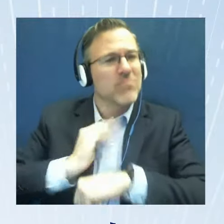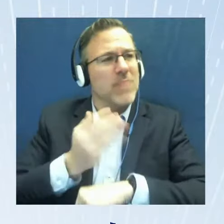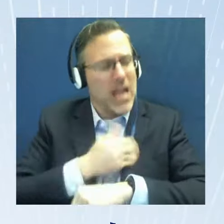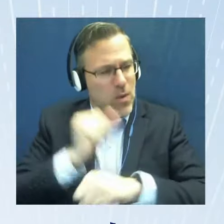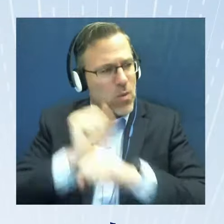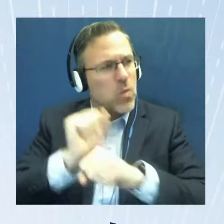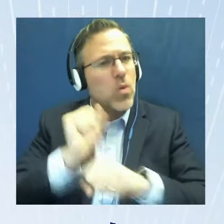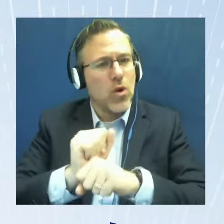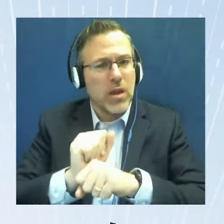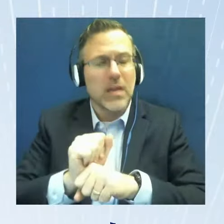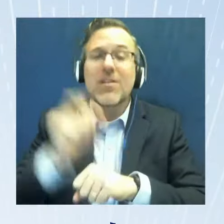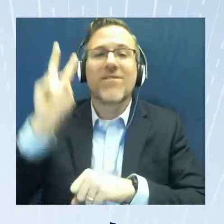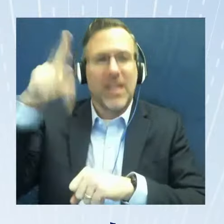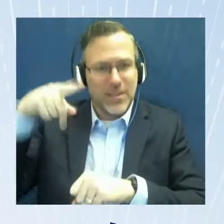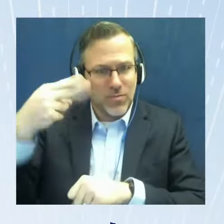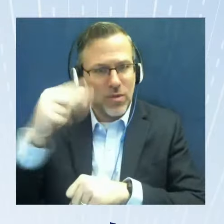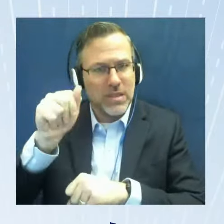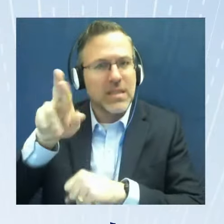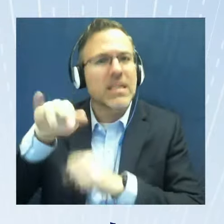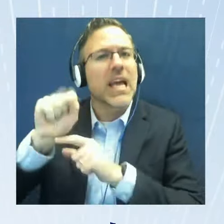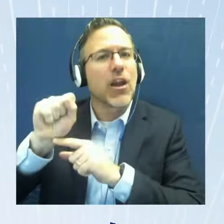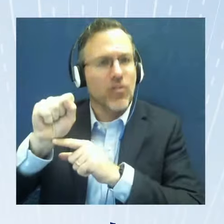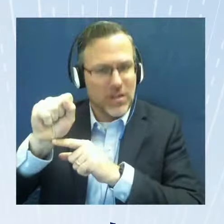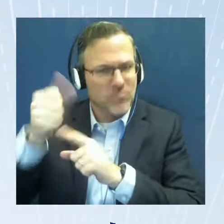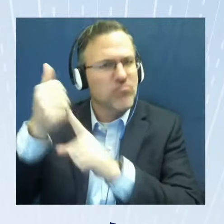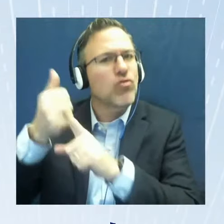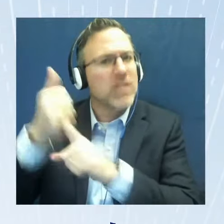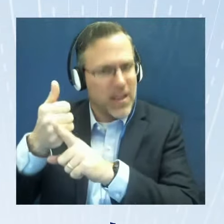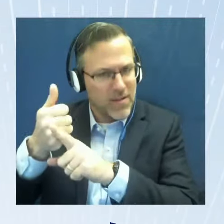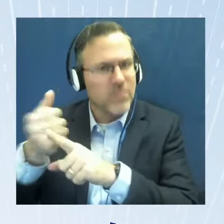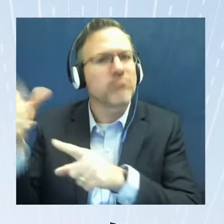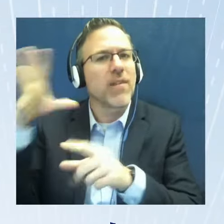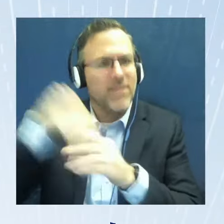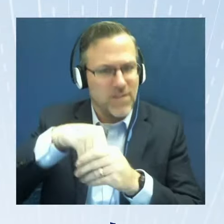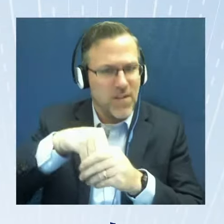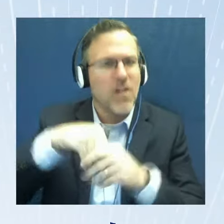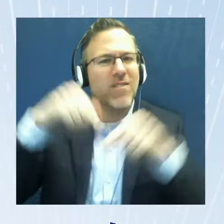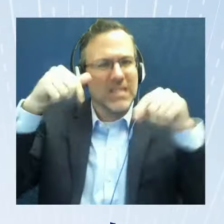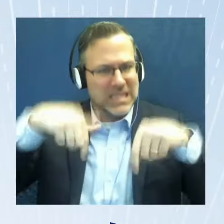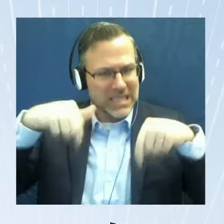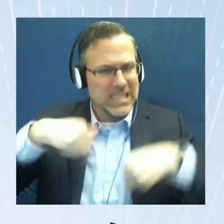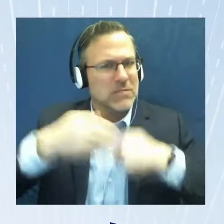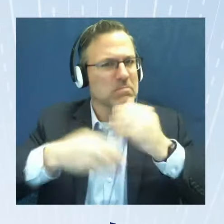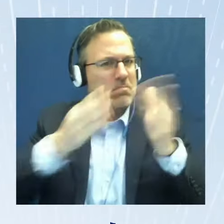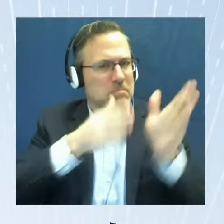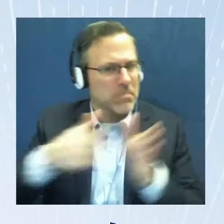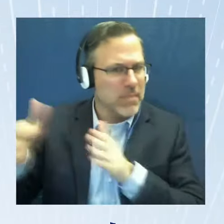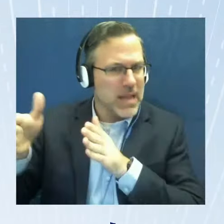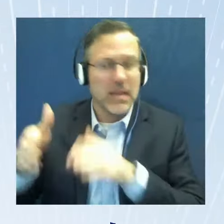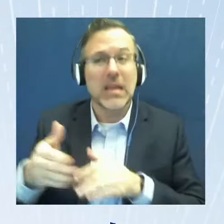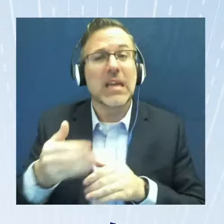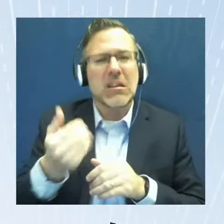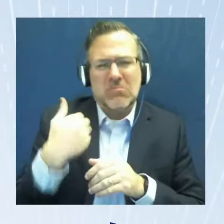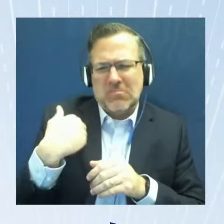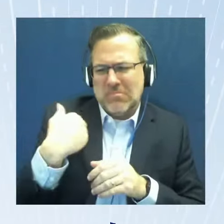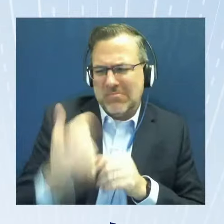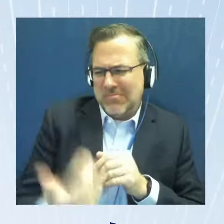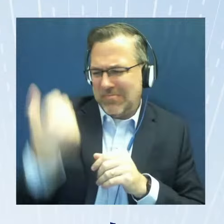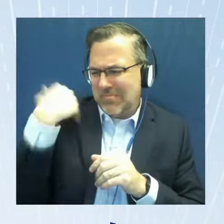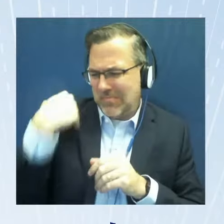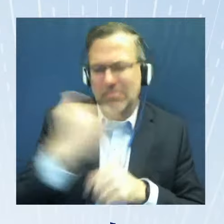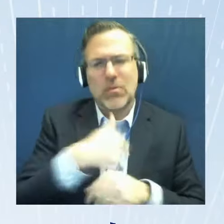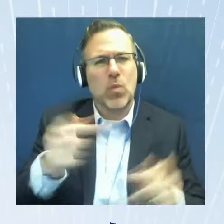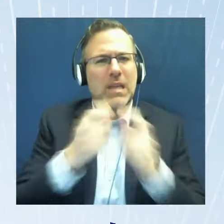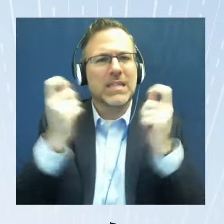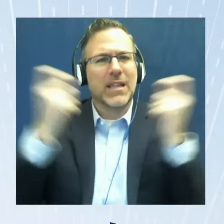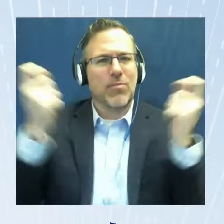Vice President Harris has gotten personally engaged in this work. I was here a few months ago as we celebrated the final rule